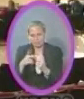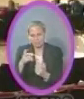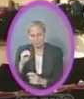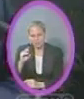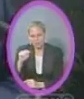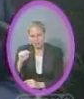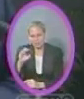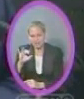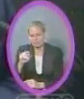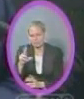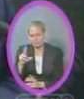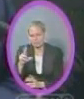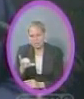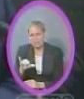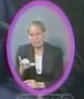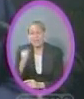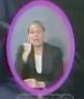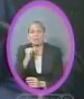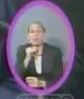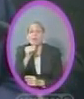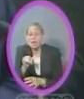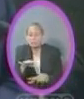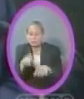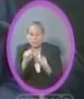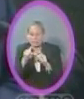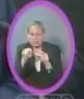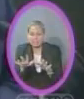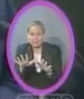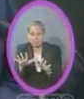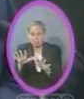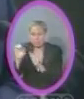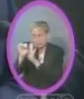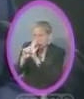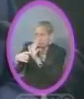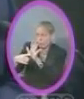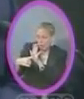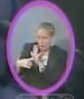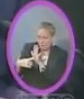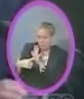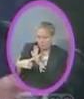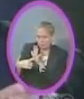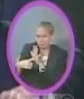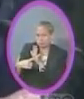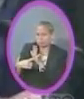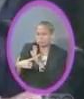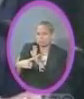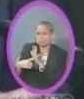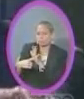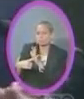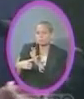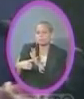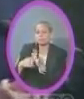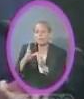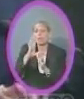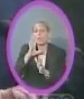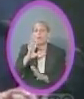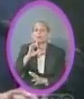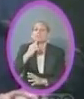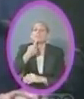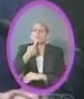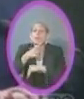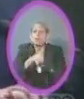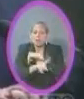if a student were not to take an exam that is required by the state, as Mr. Carvalho mentioned, there are severe implications.